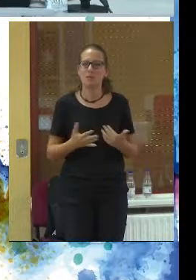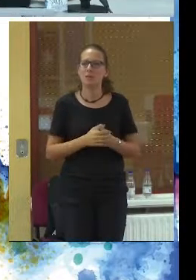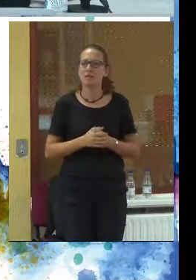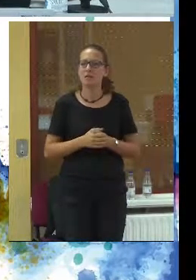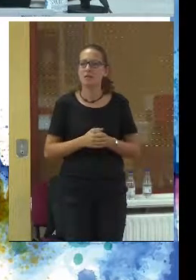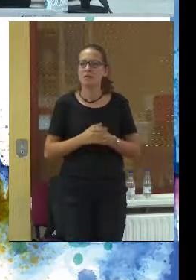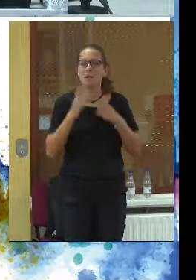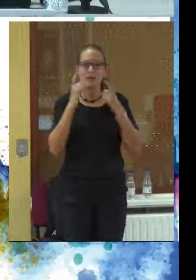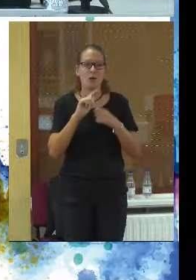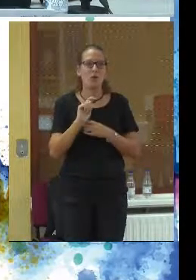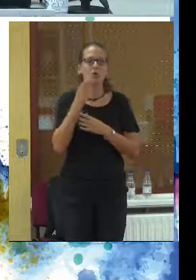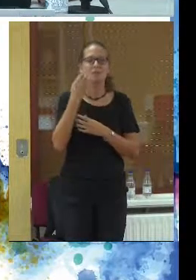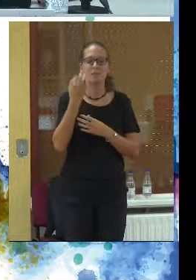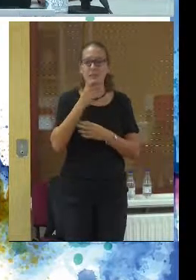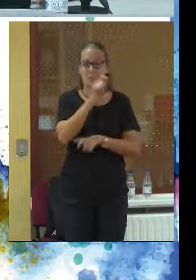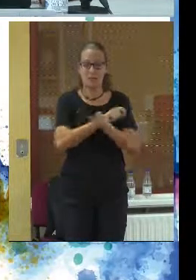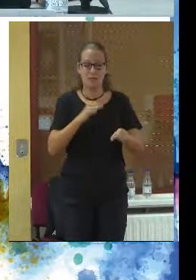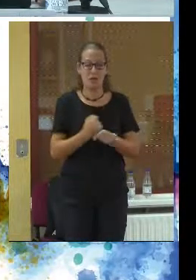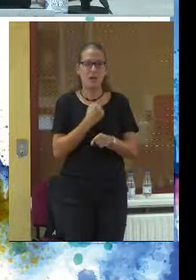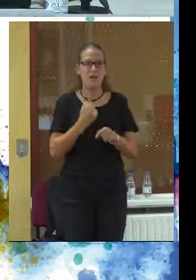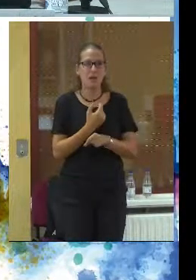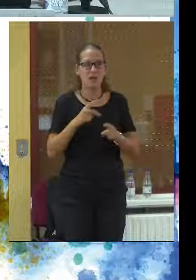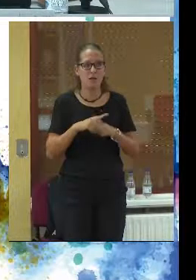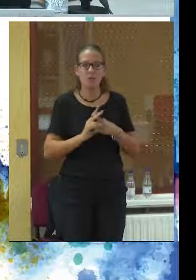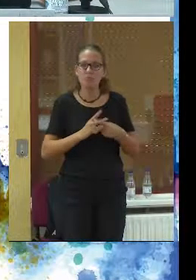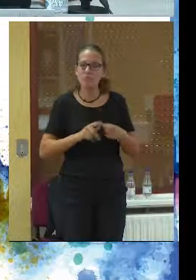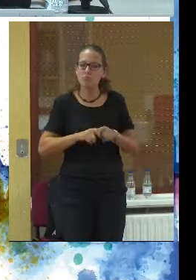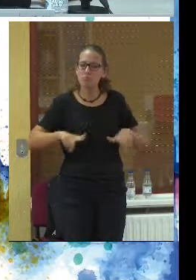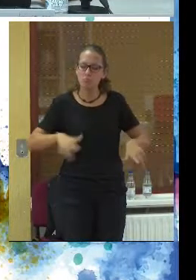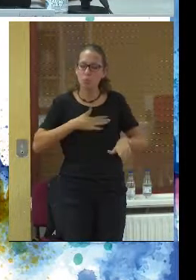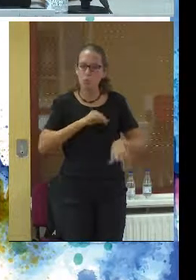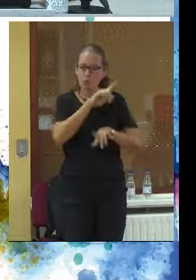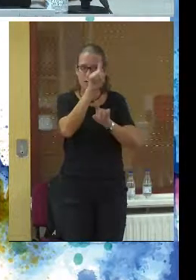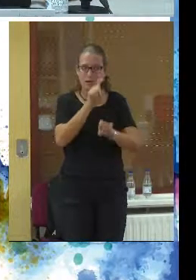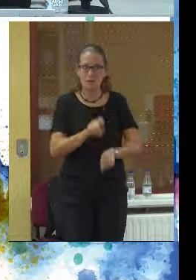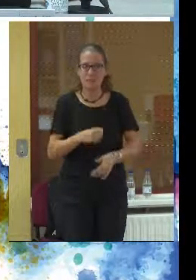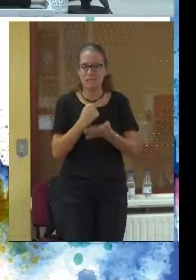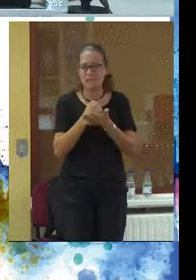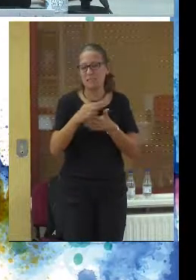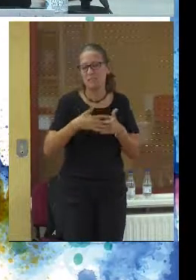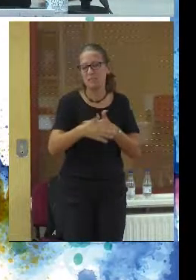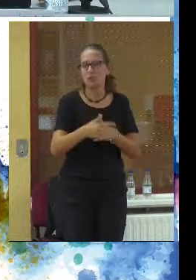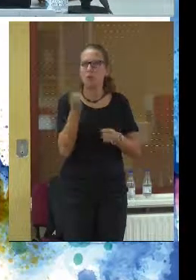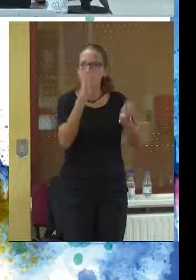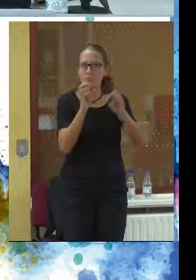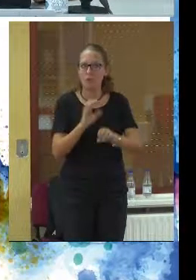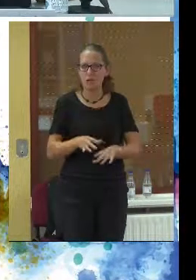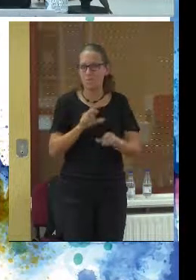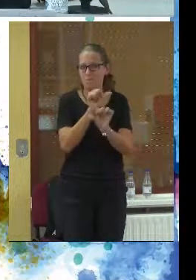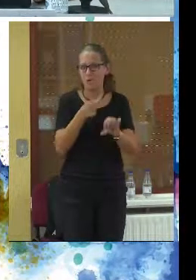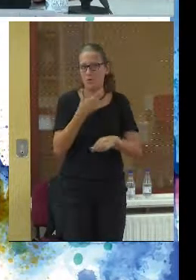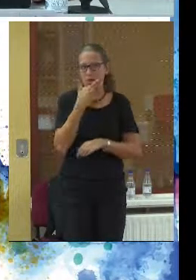about making sure that the employees on the floor could fill out this information